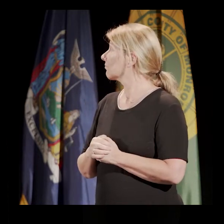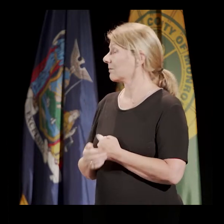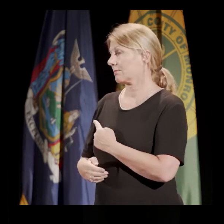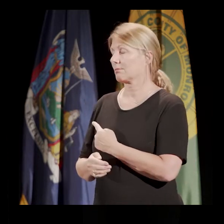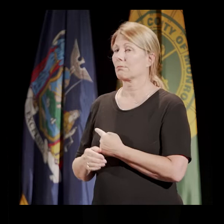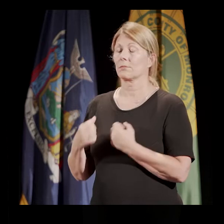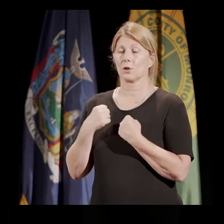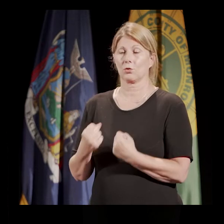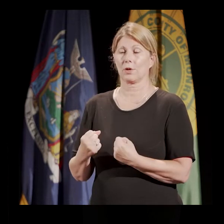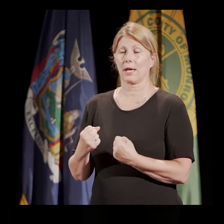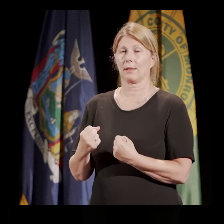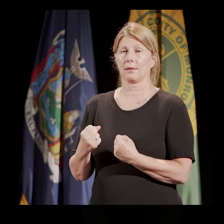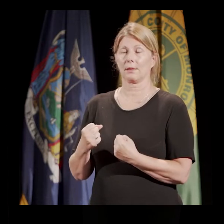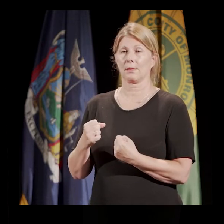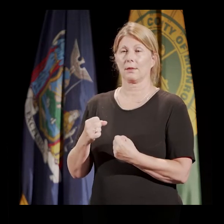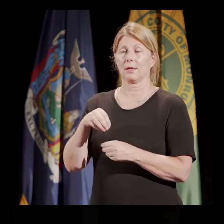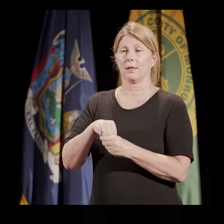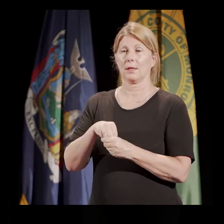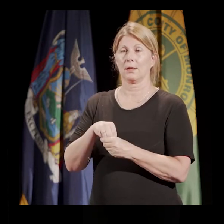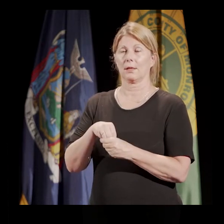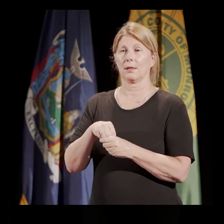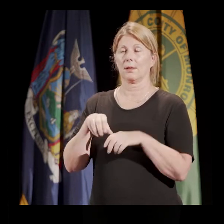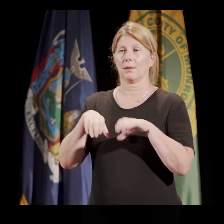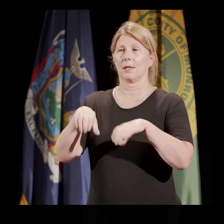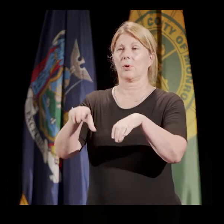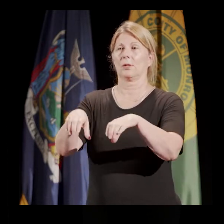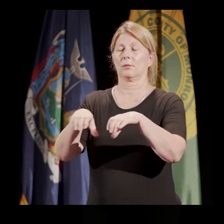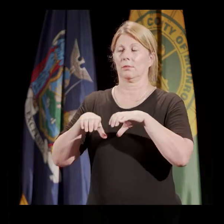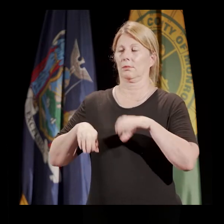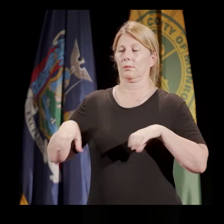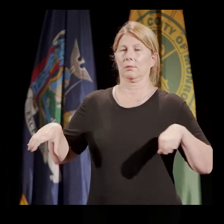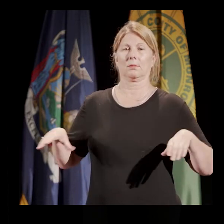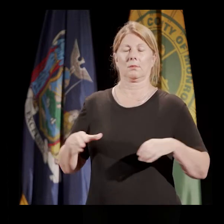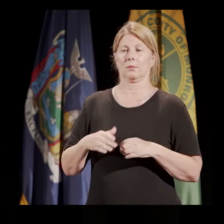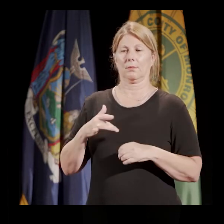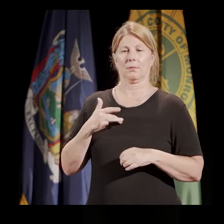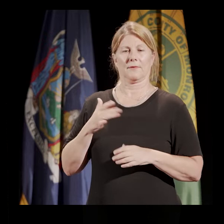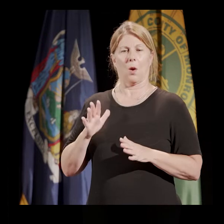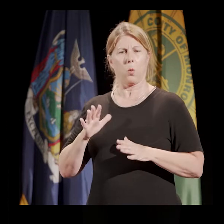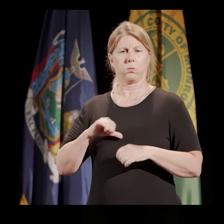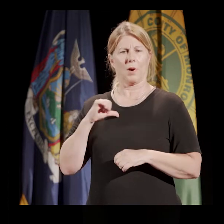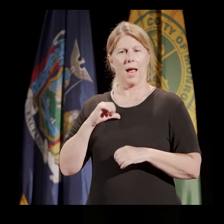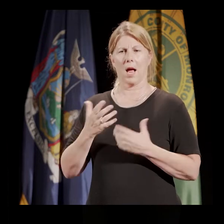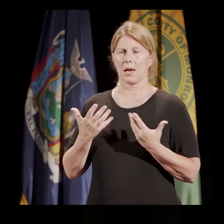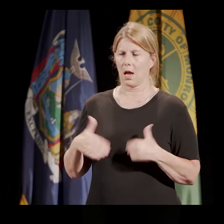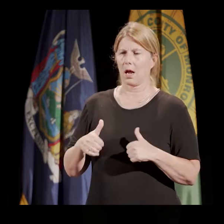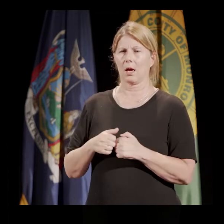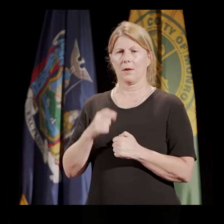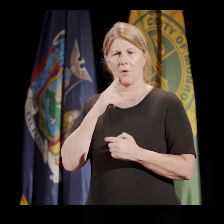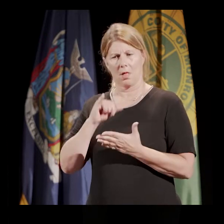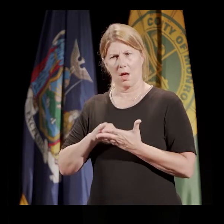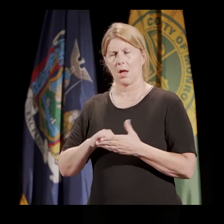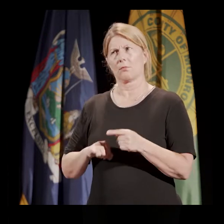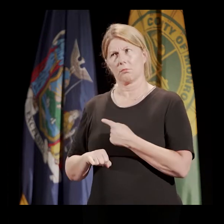Every neighborhood in Rochester should be a source of pride for its residents and a community that works together toward a common